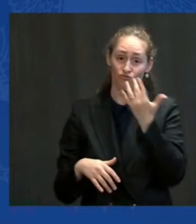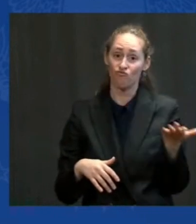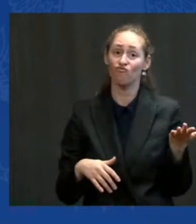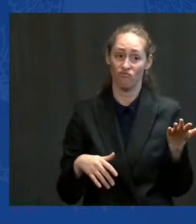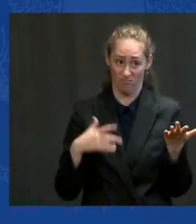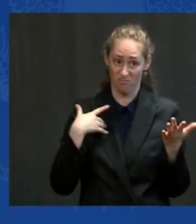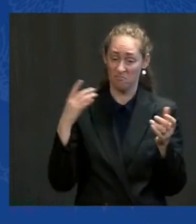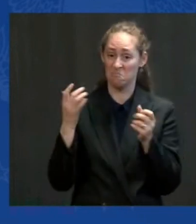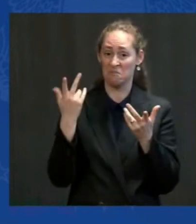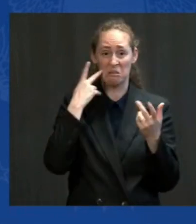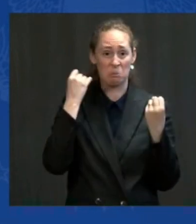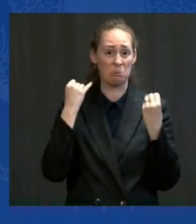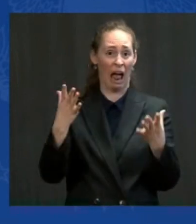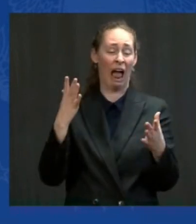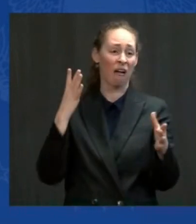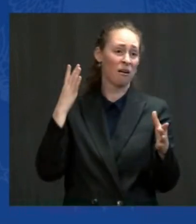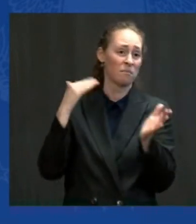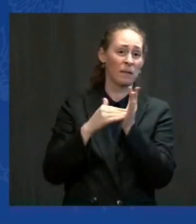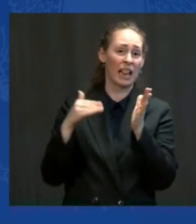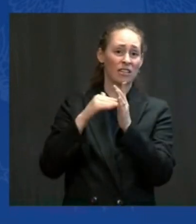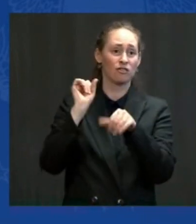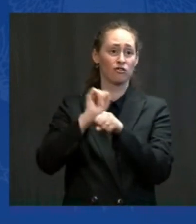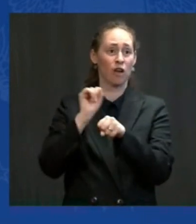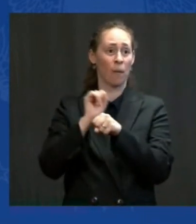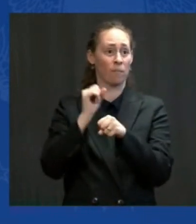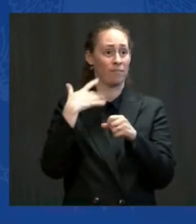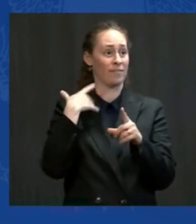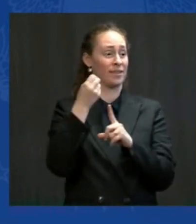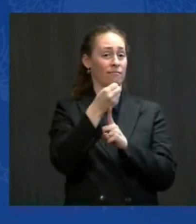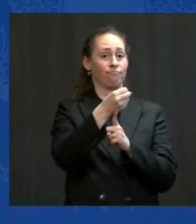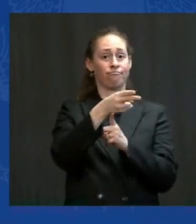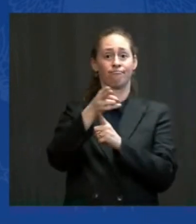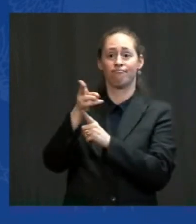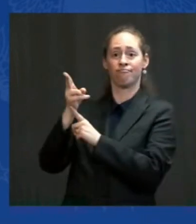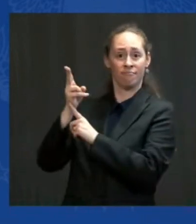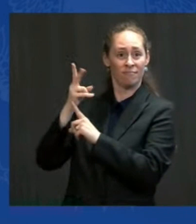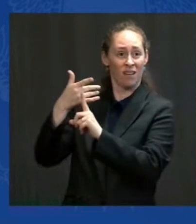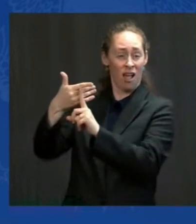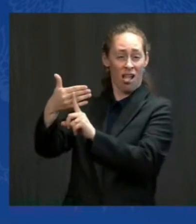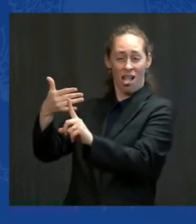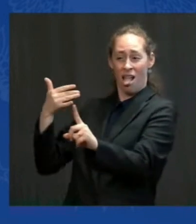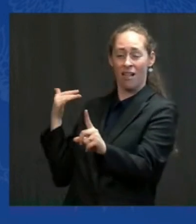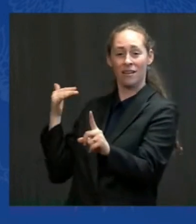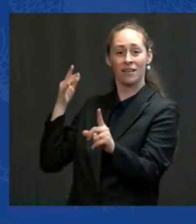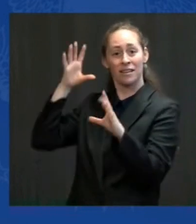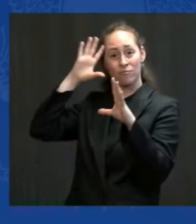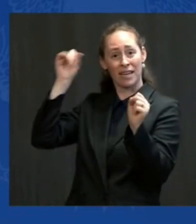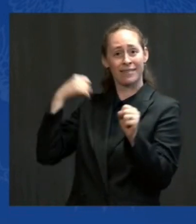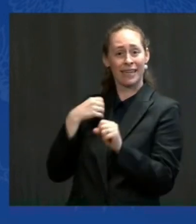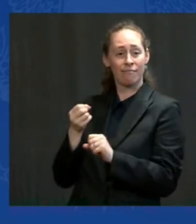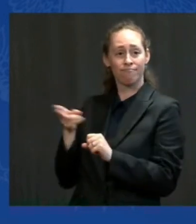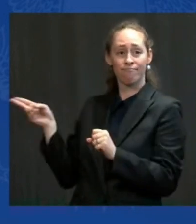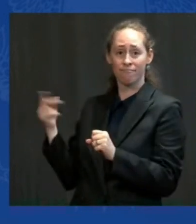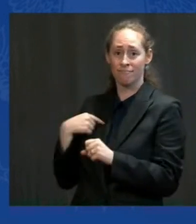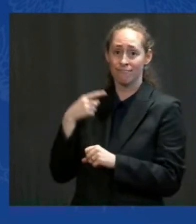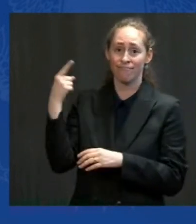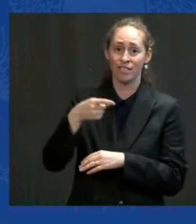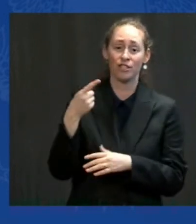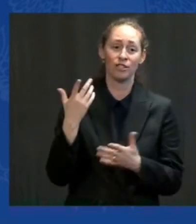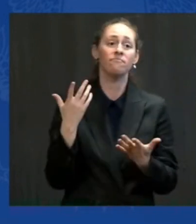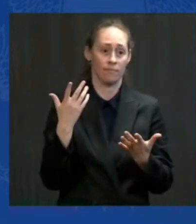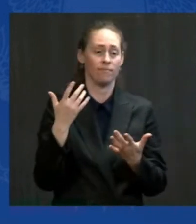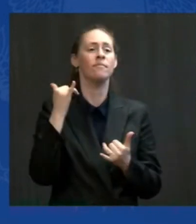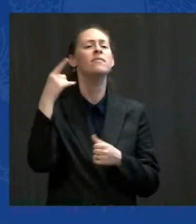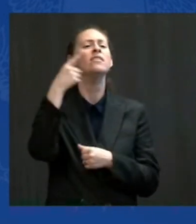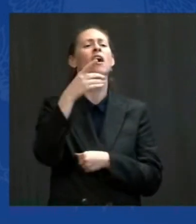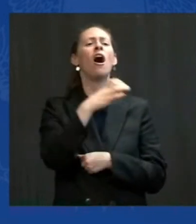jobs in the first months of a president's administration than any time in American history. And last week, the Congressional Budget Office doubled